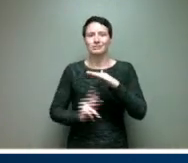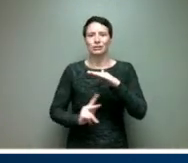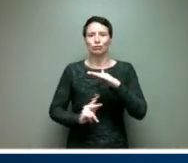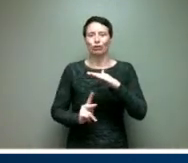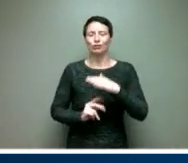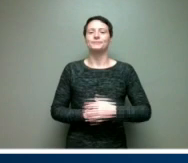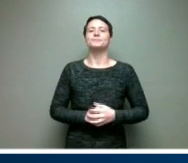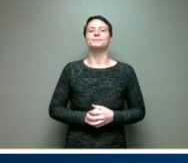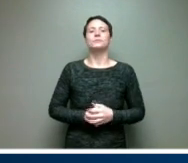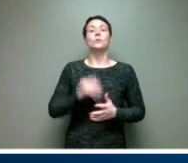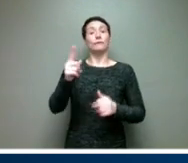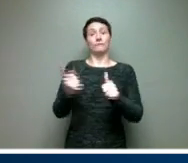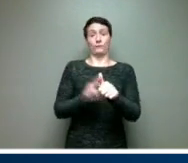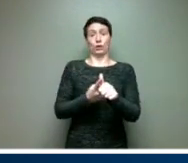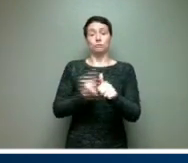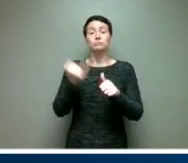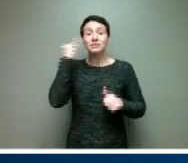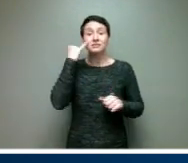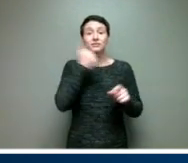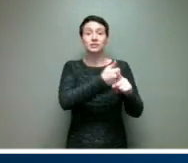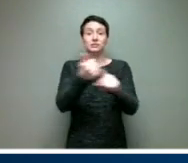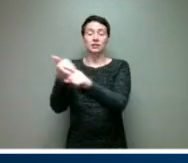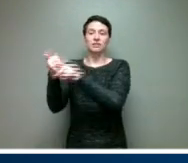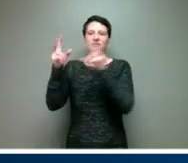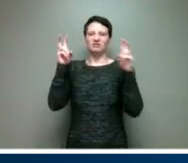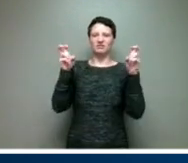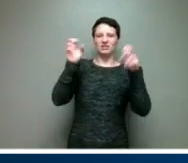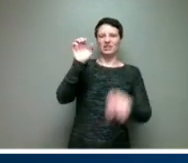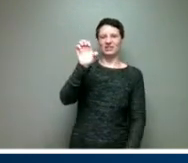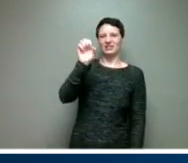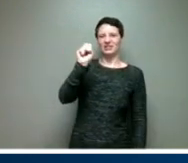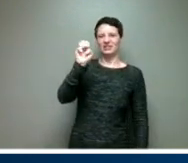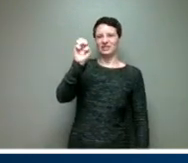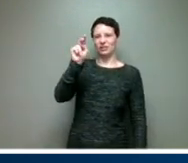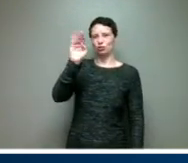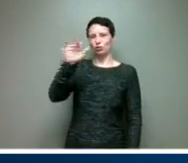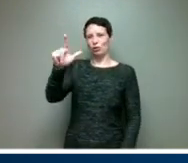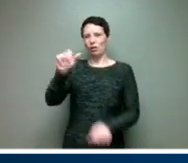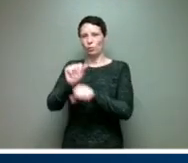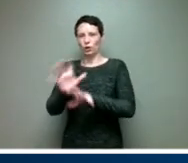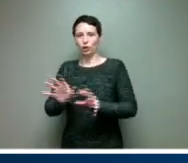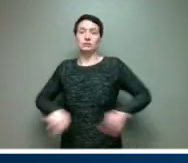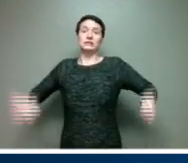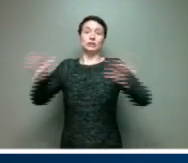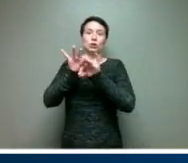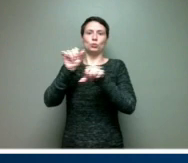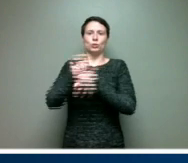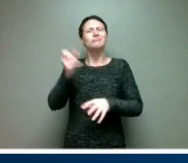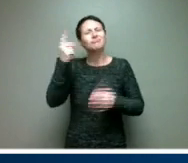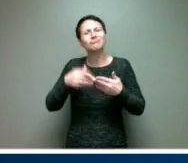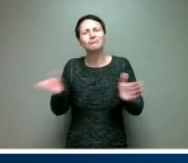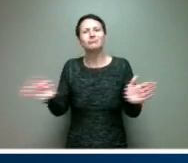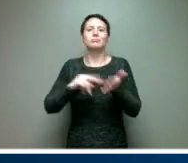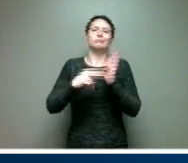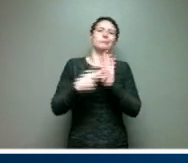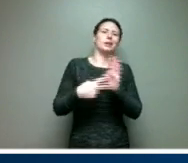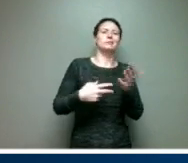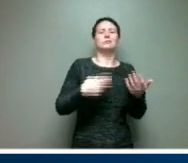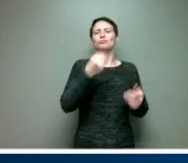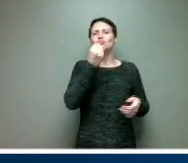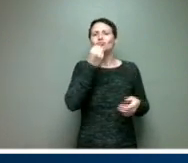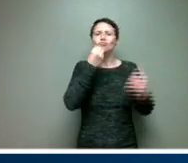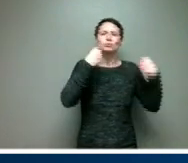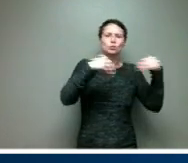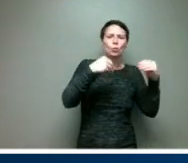are an essential worker, and that's broadly classified, our grocery store clerks are essential workers, our COTA bus drivers are essential